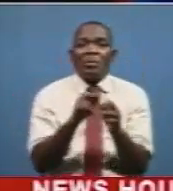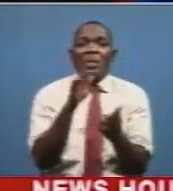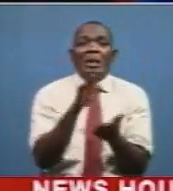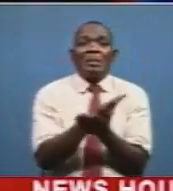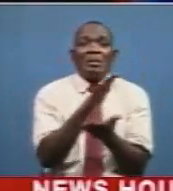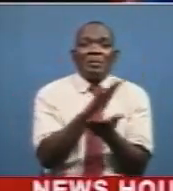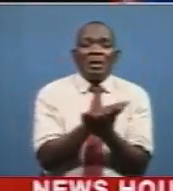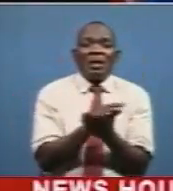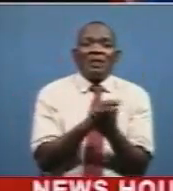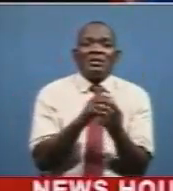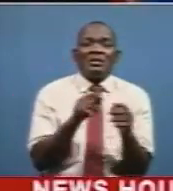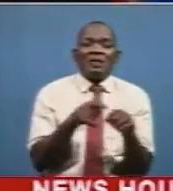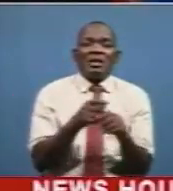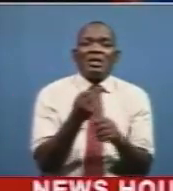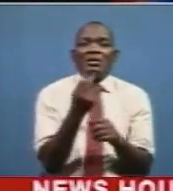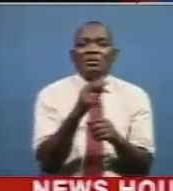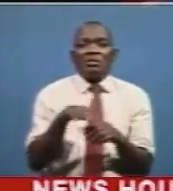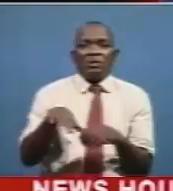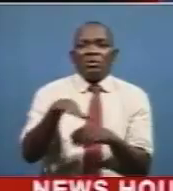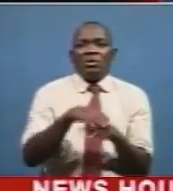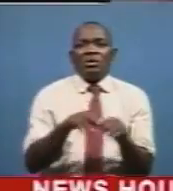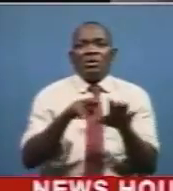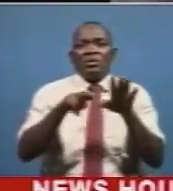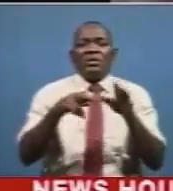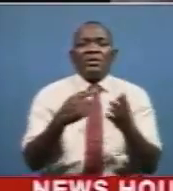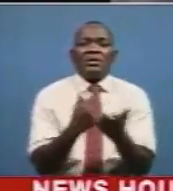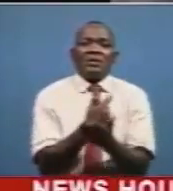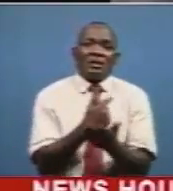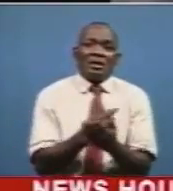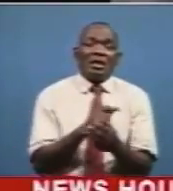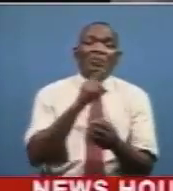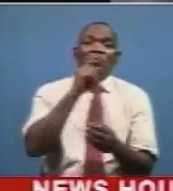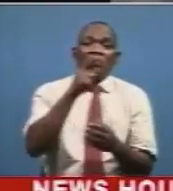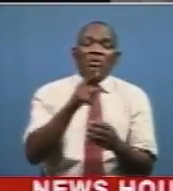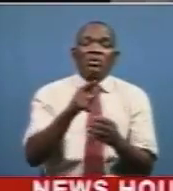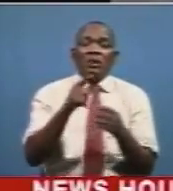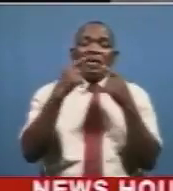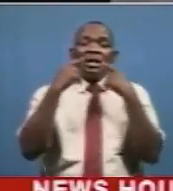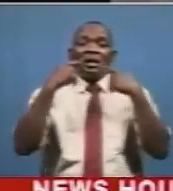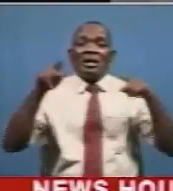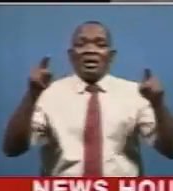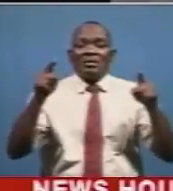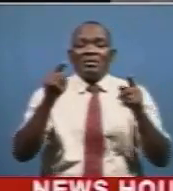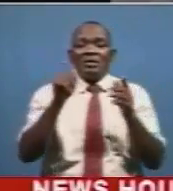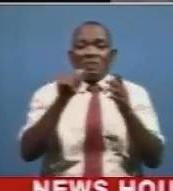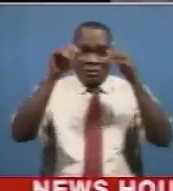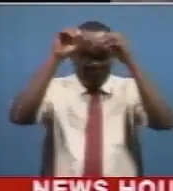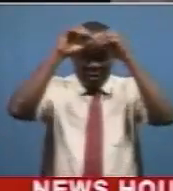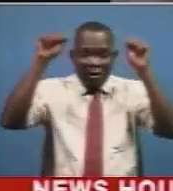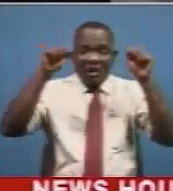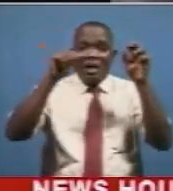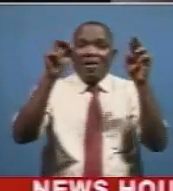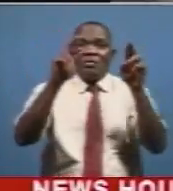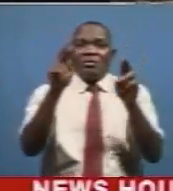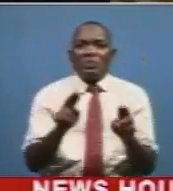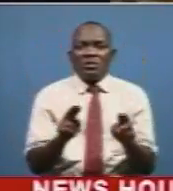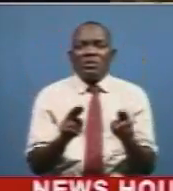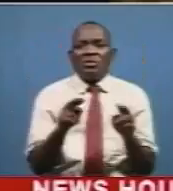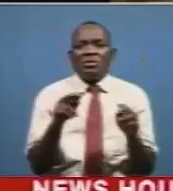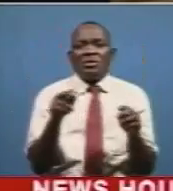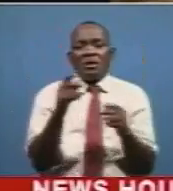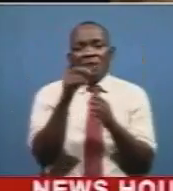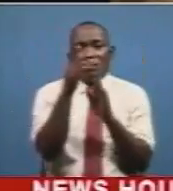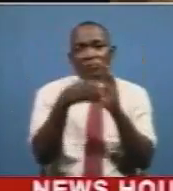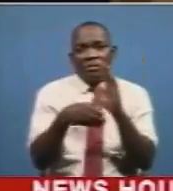sheets Form 12 for all regions in Ghana, the original of the declaration of the presidential results